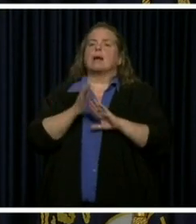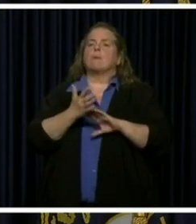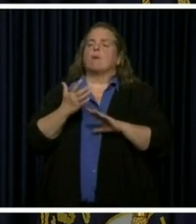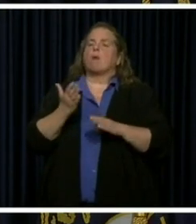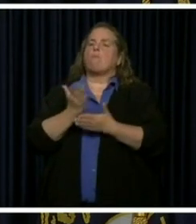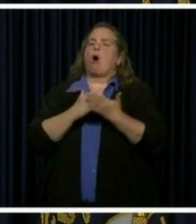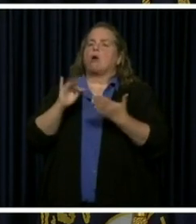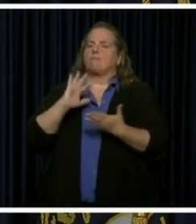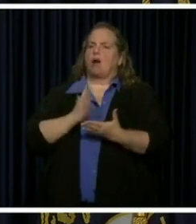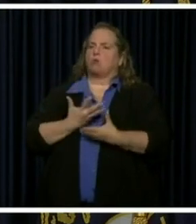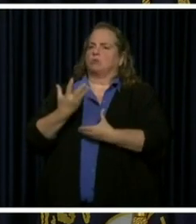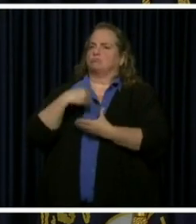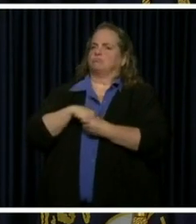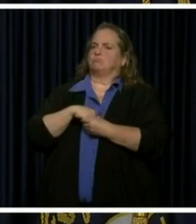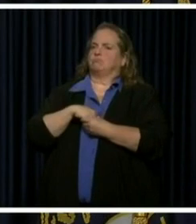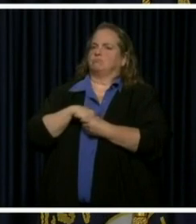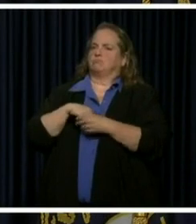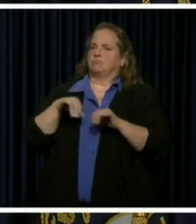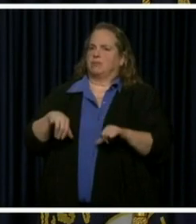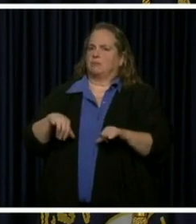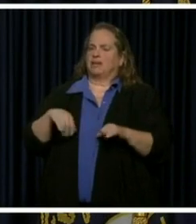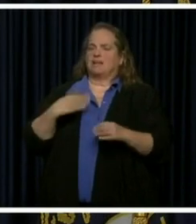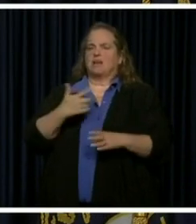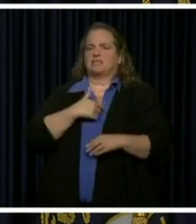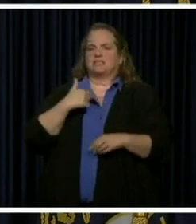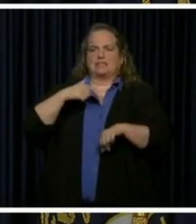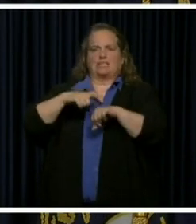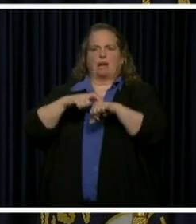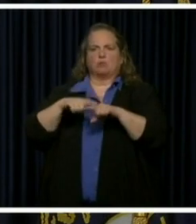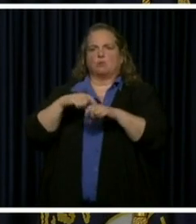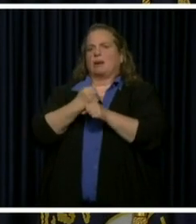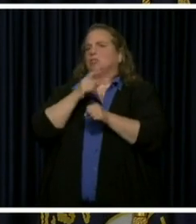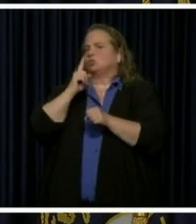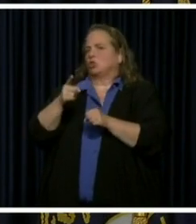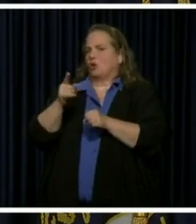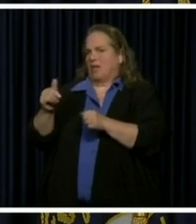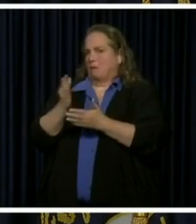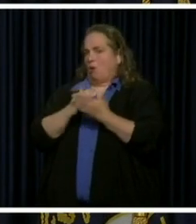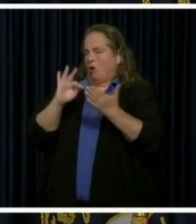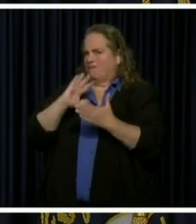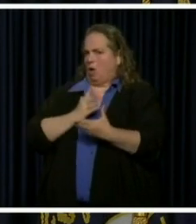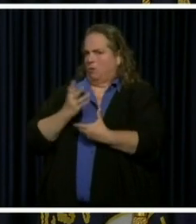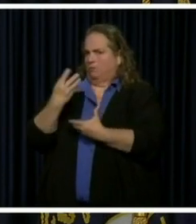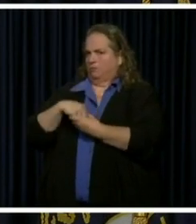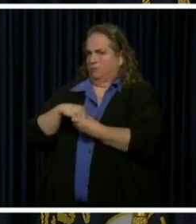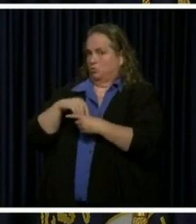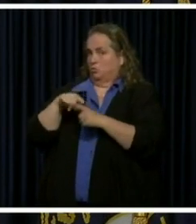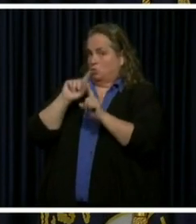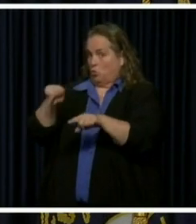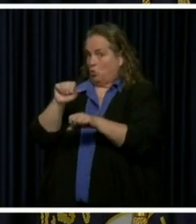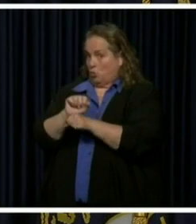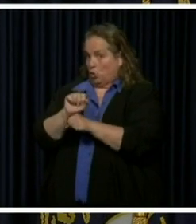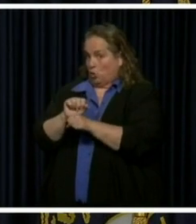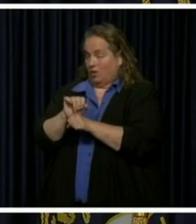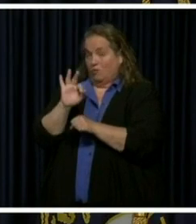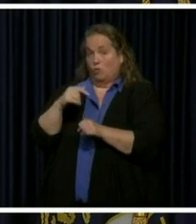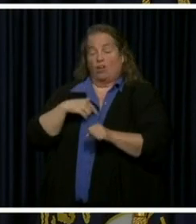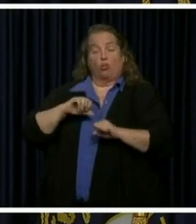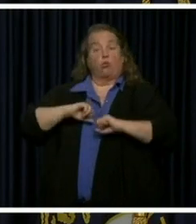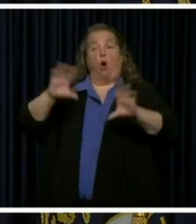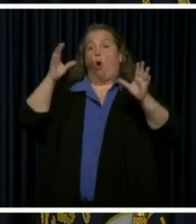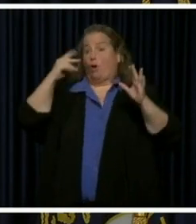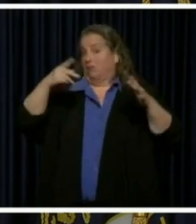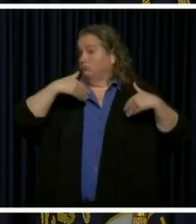muscle memory. This gives us time to make sure that this is part of our muscle memory too. If we throw too much new normal